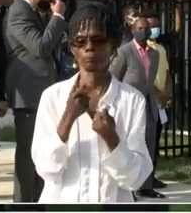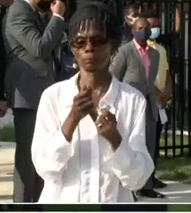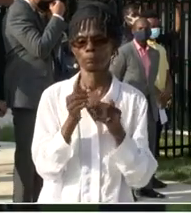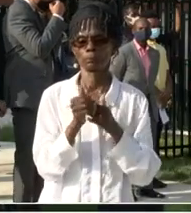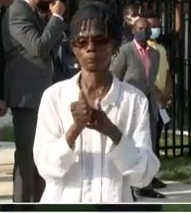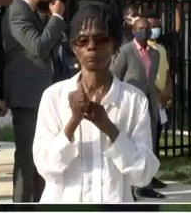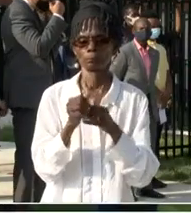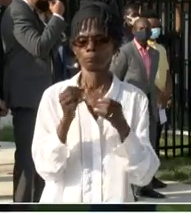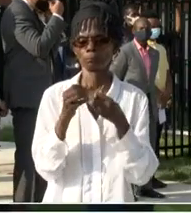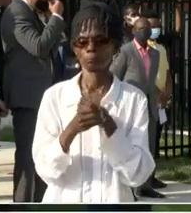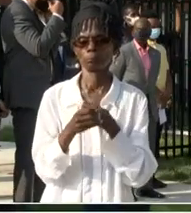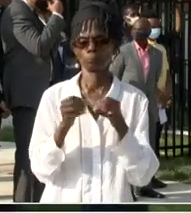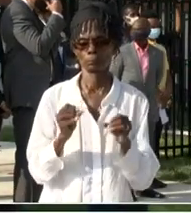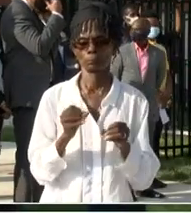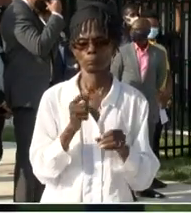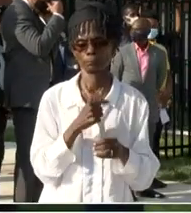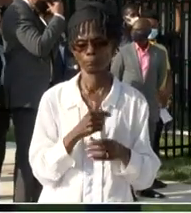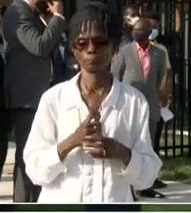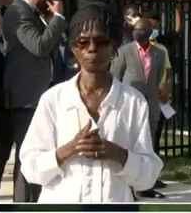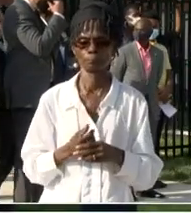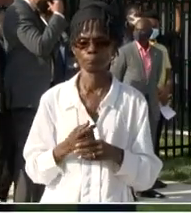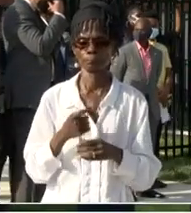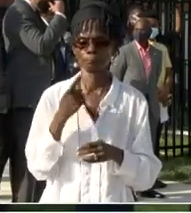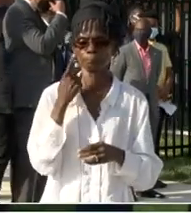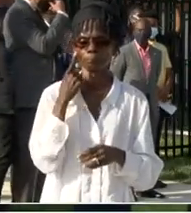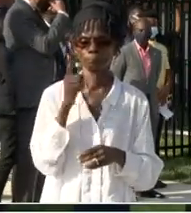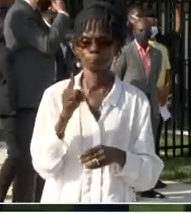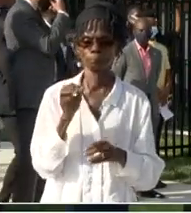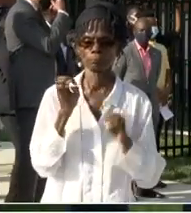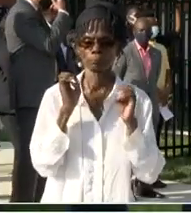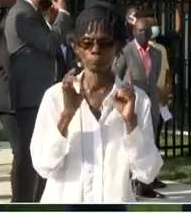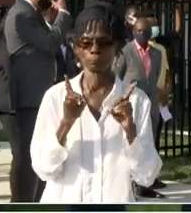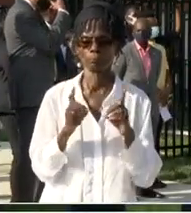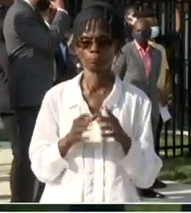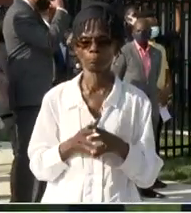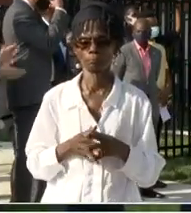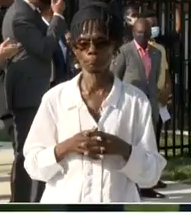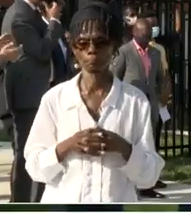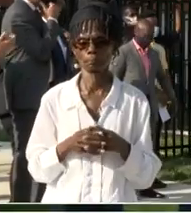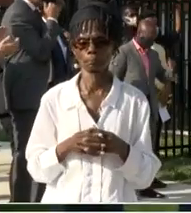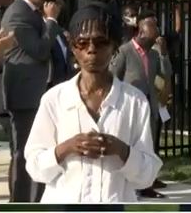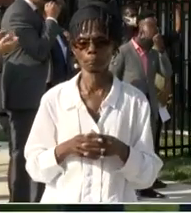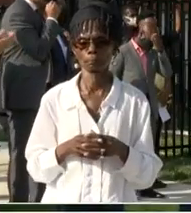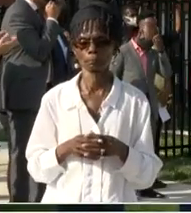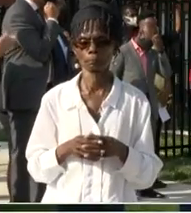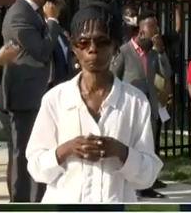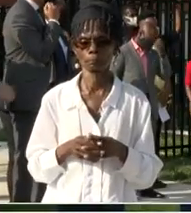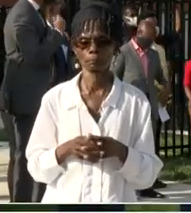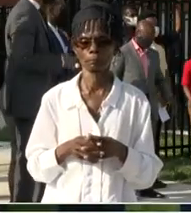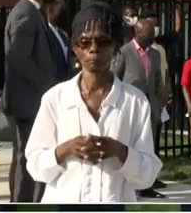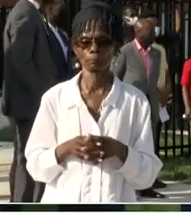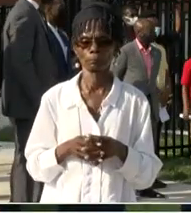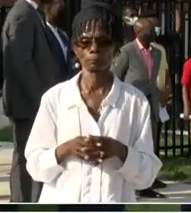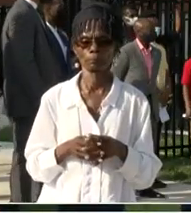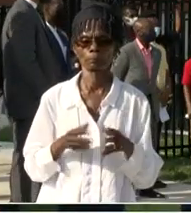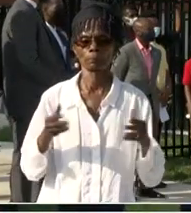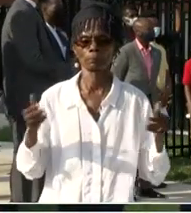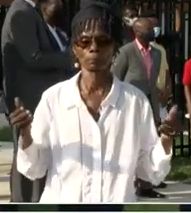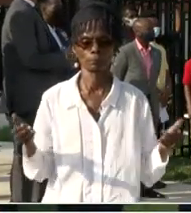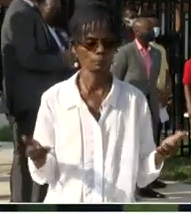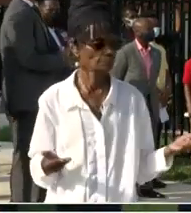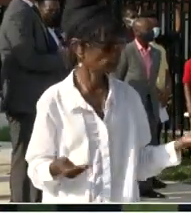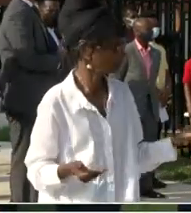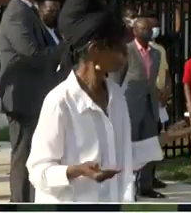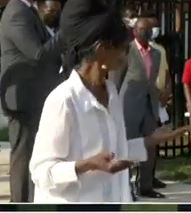the State Superintendent for Education, because, you know, we're a state. And so let me introduce State